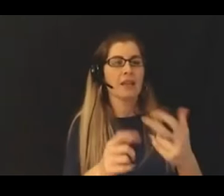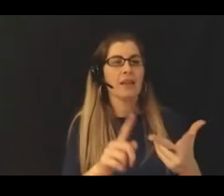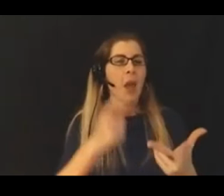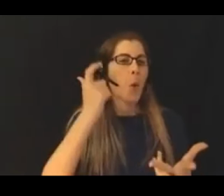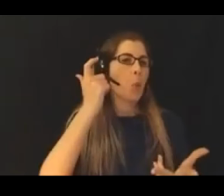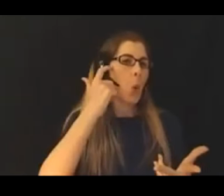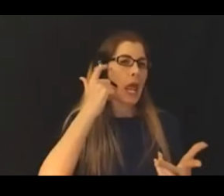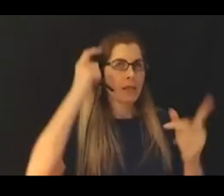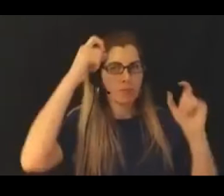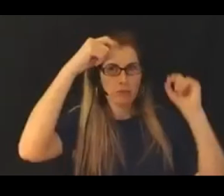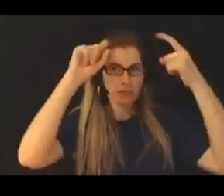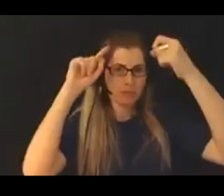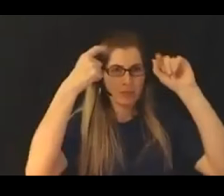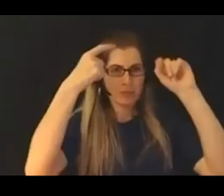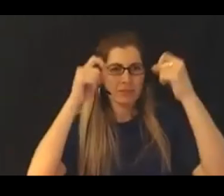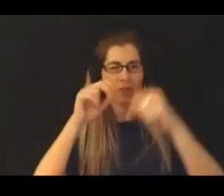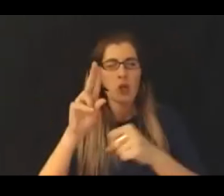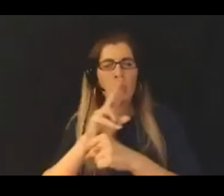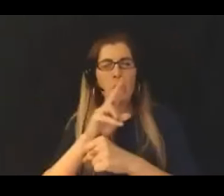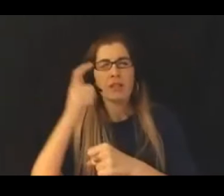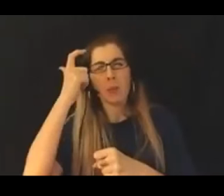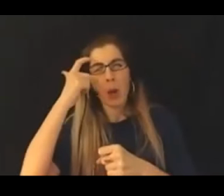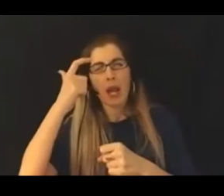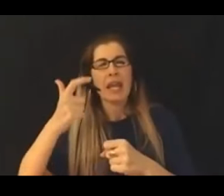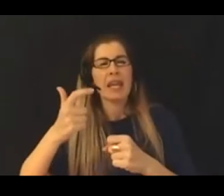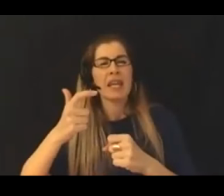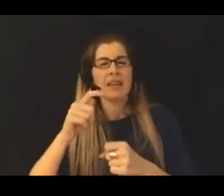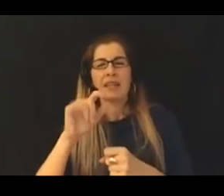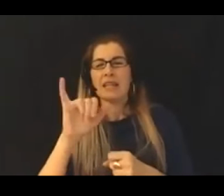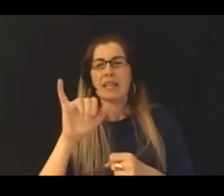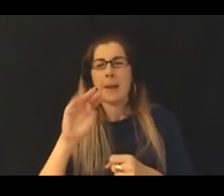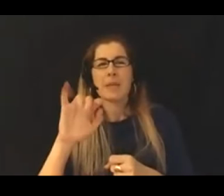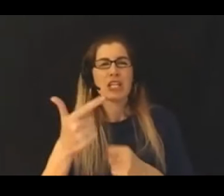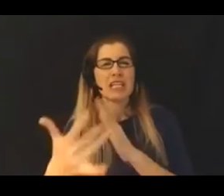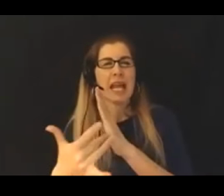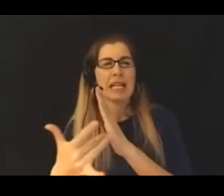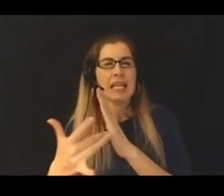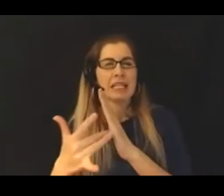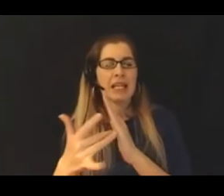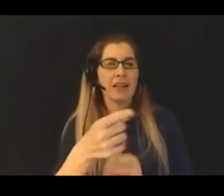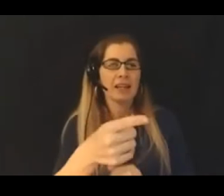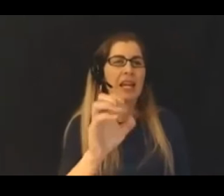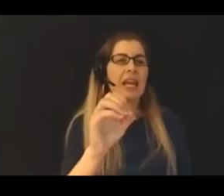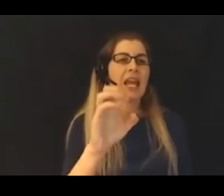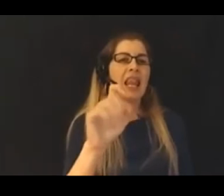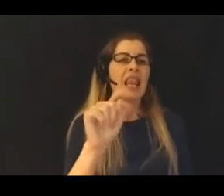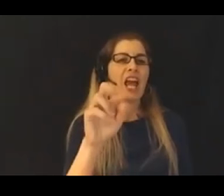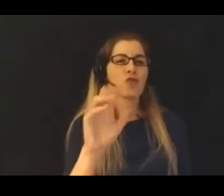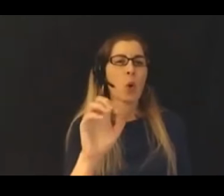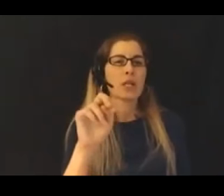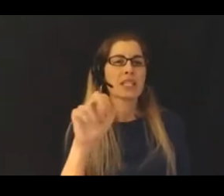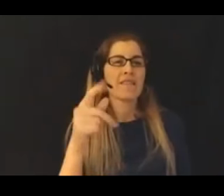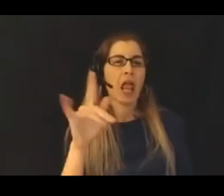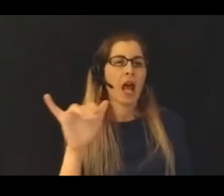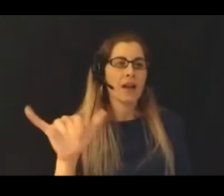brain mechanisms using some of these brain imaging techniques that I've worked with in the past, like electroencephalography, these are big words, and